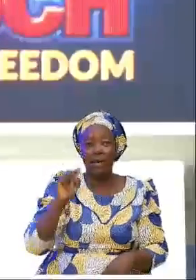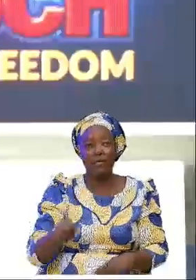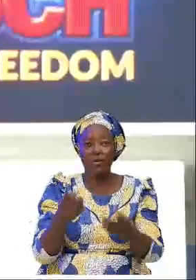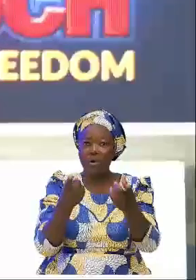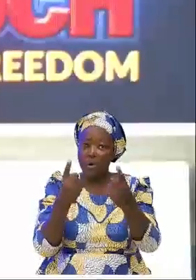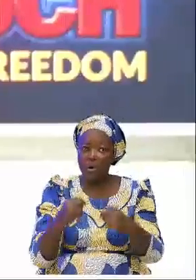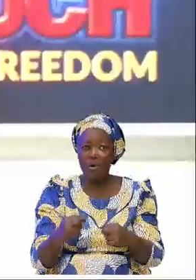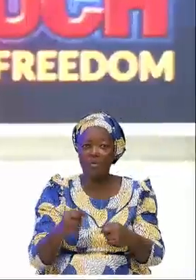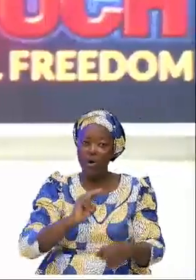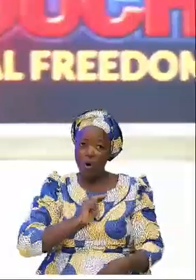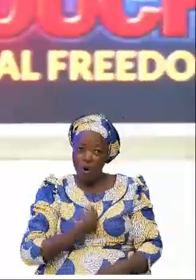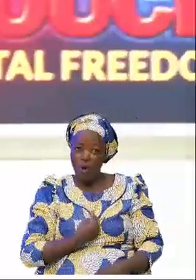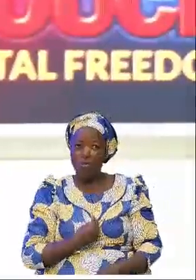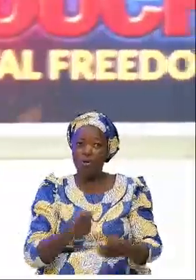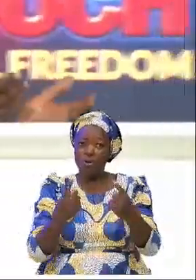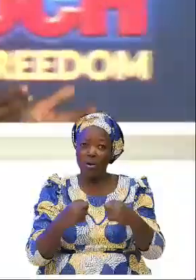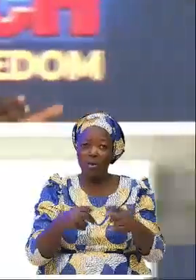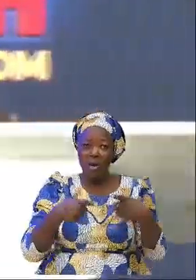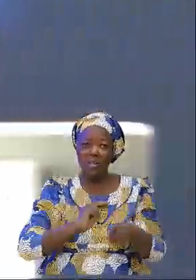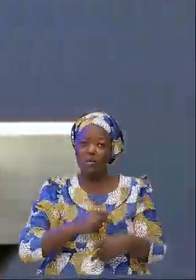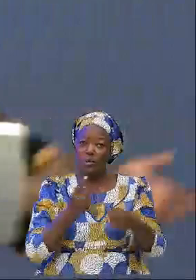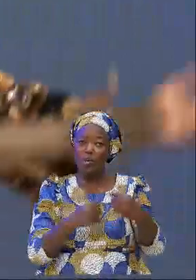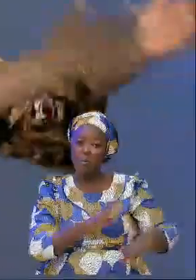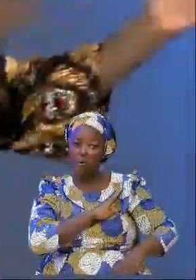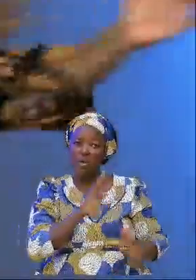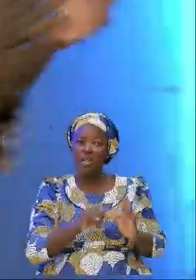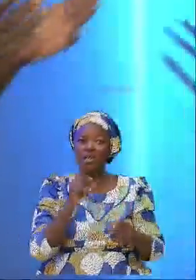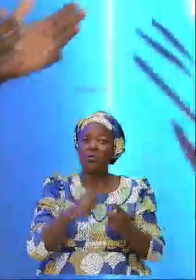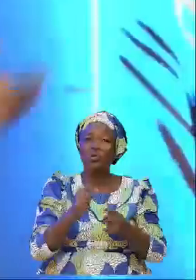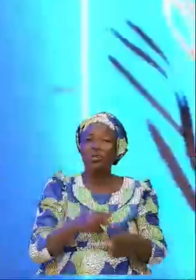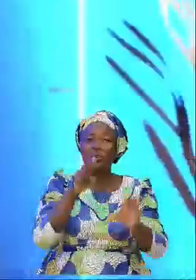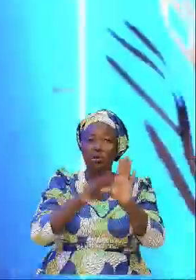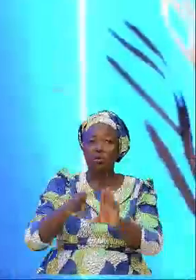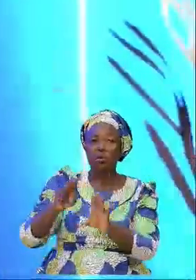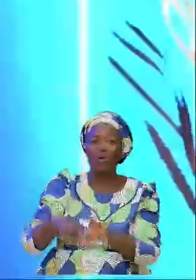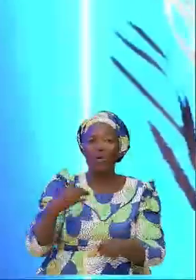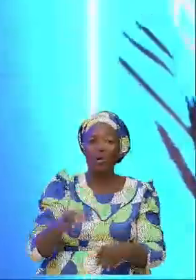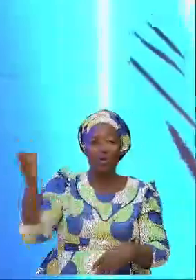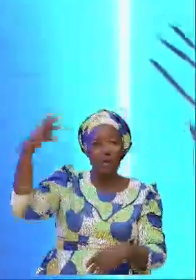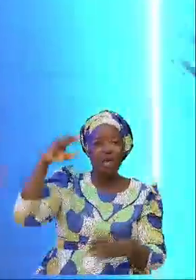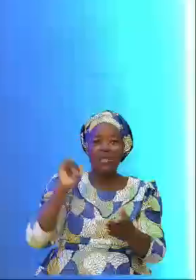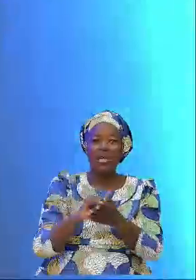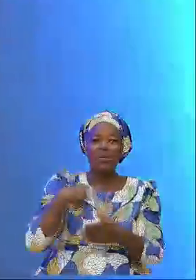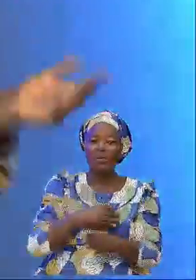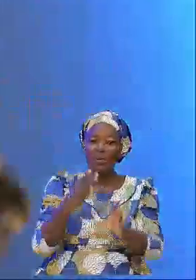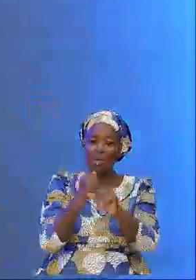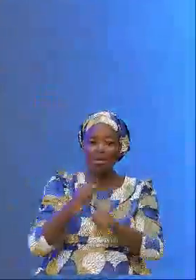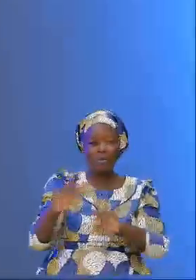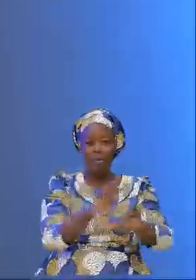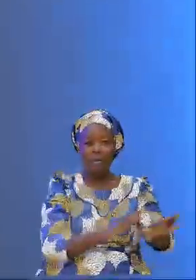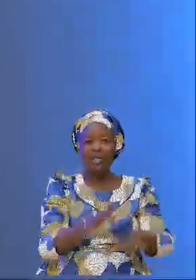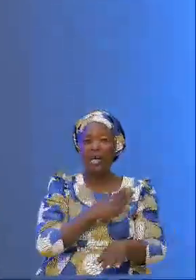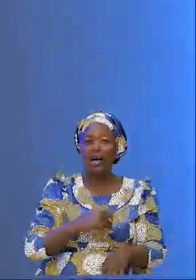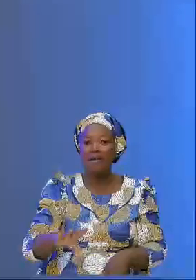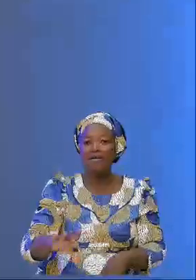calling. Let us therefore come us. Let us come boldly unto the throne of